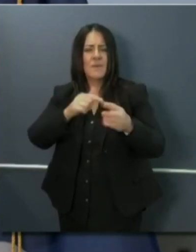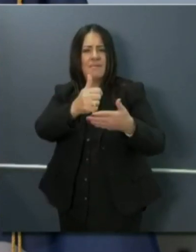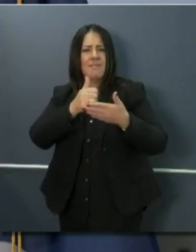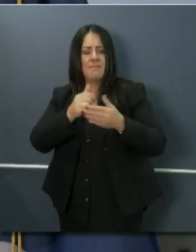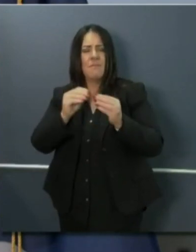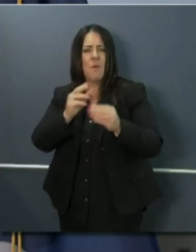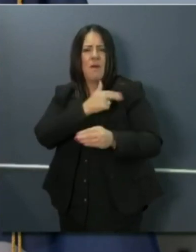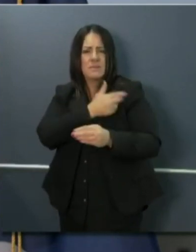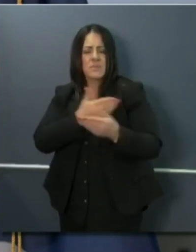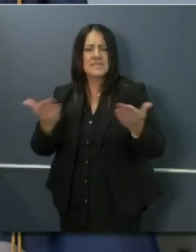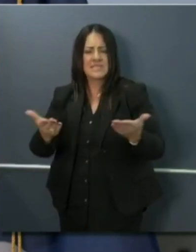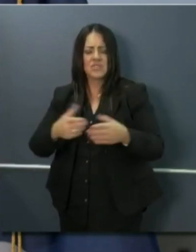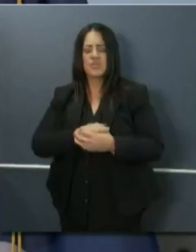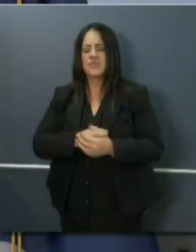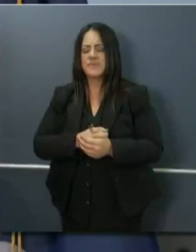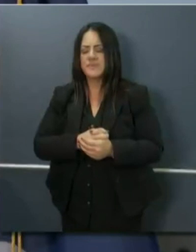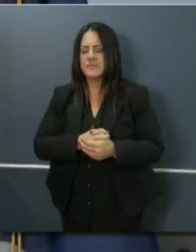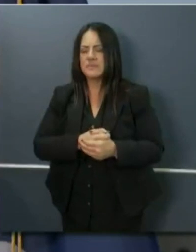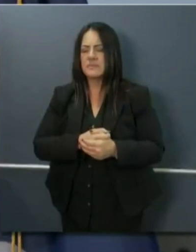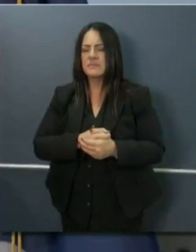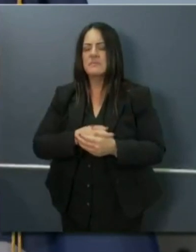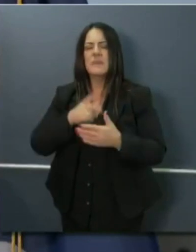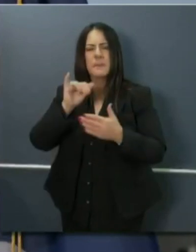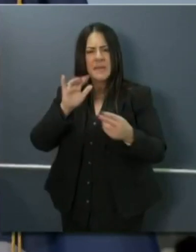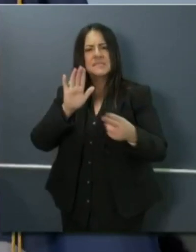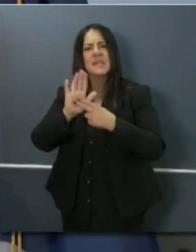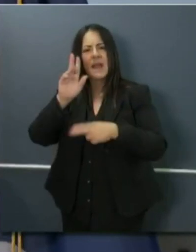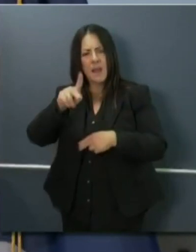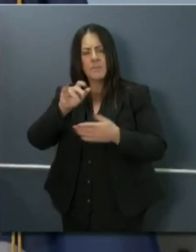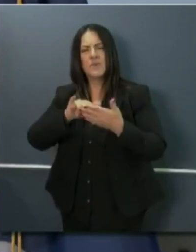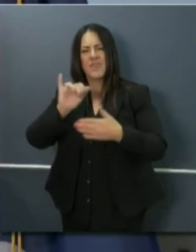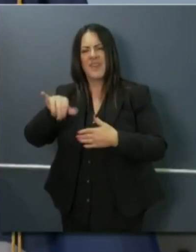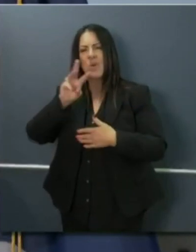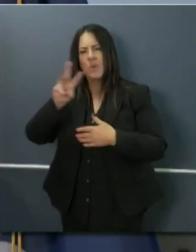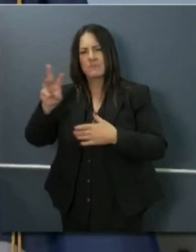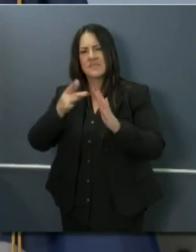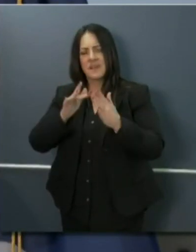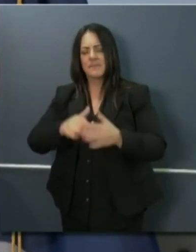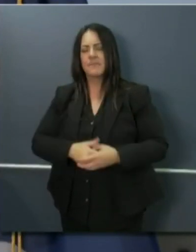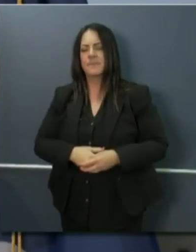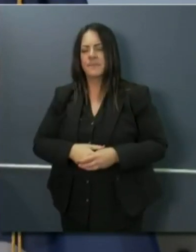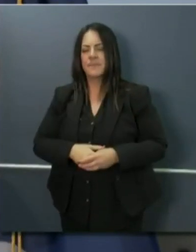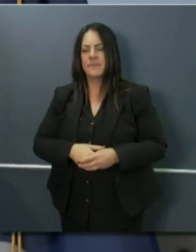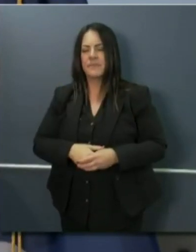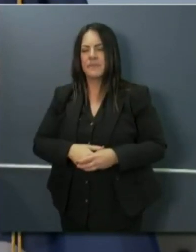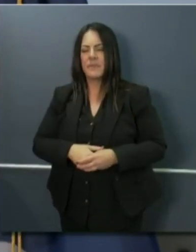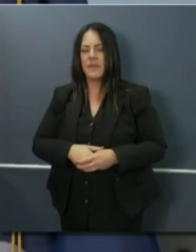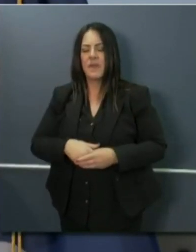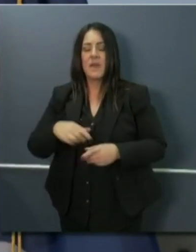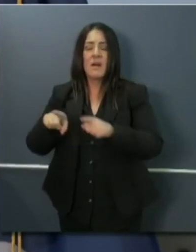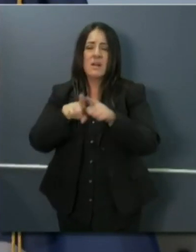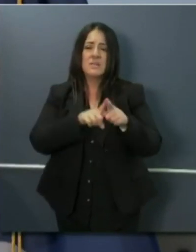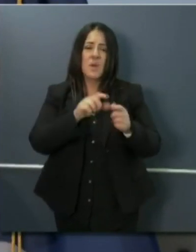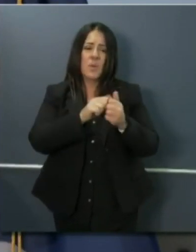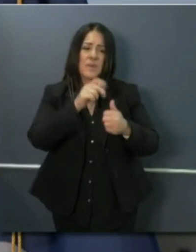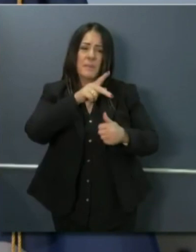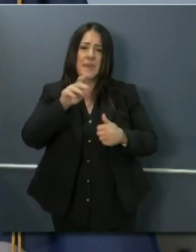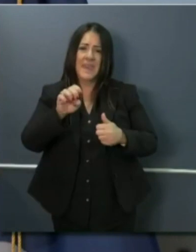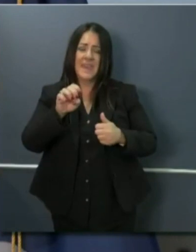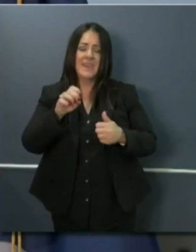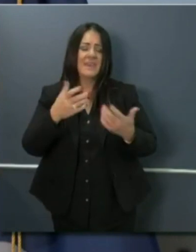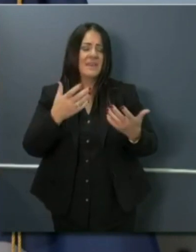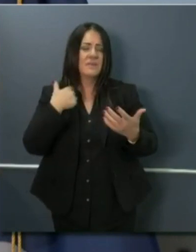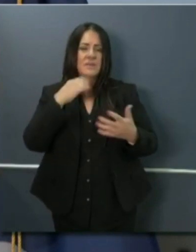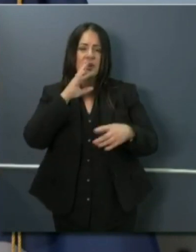this continues to be a challenge. Despite the 32.6 million N95 masks we put out, tens